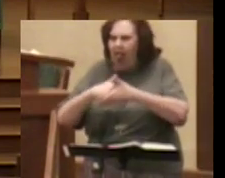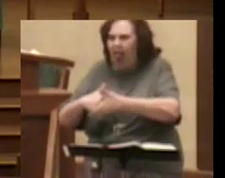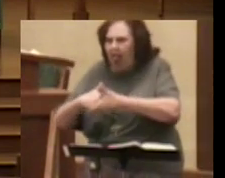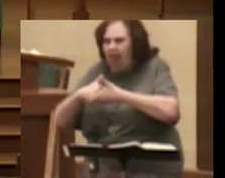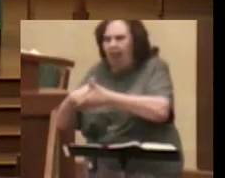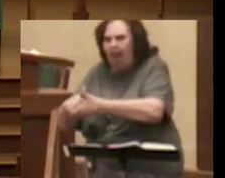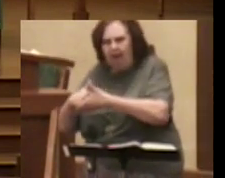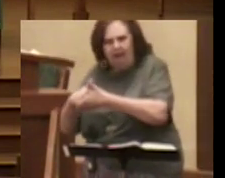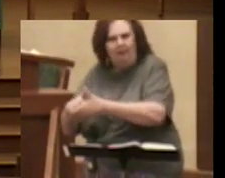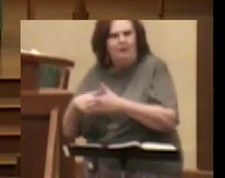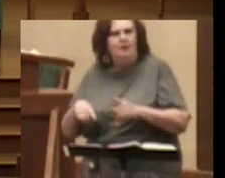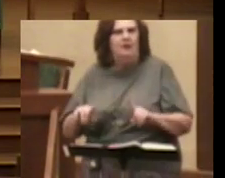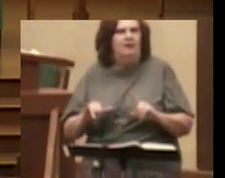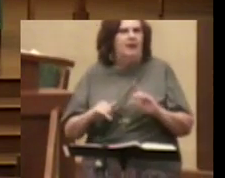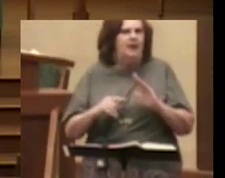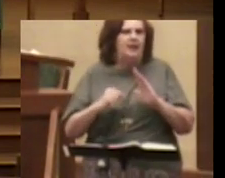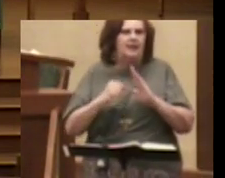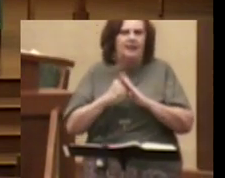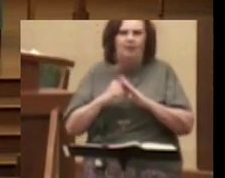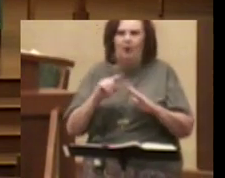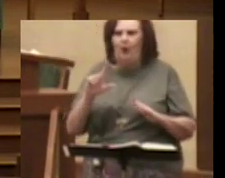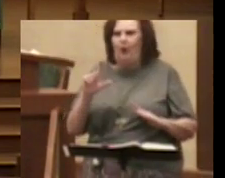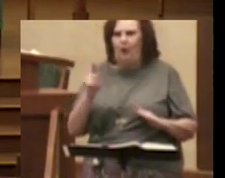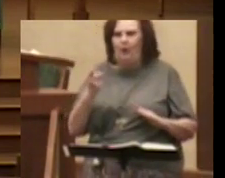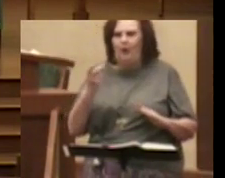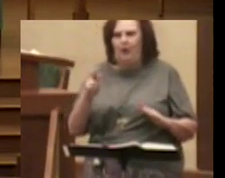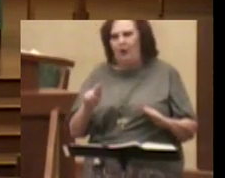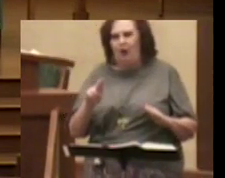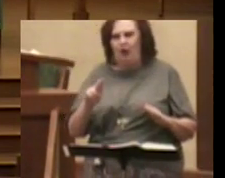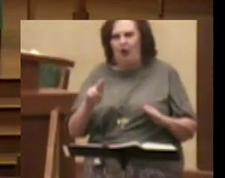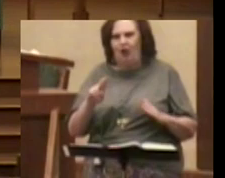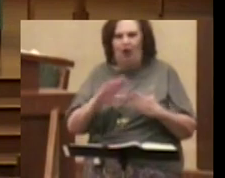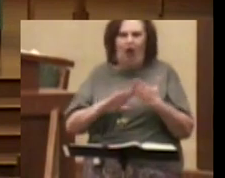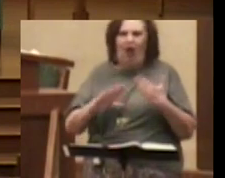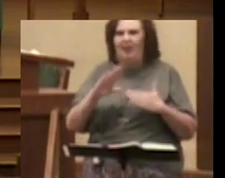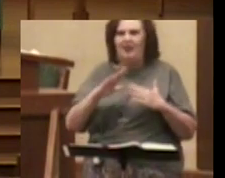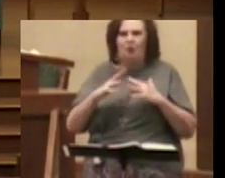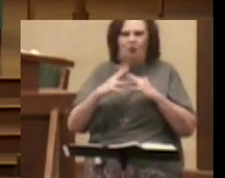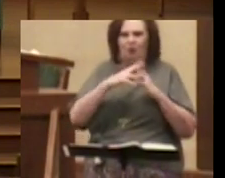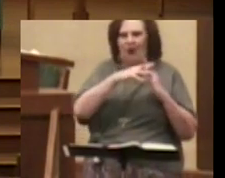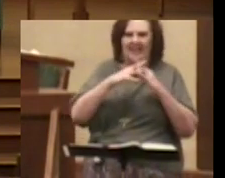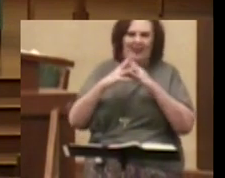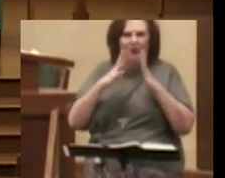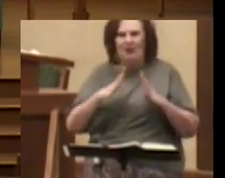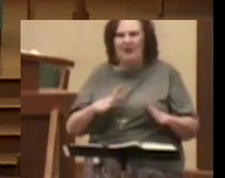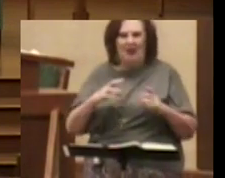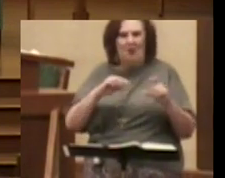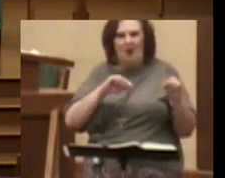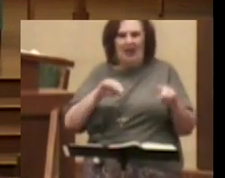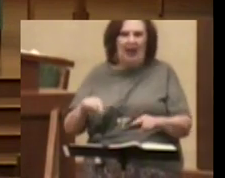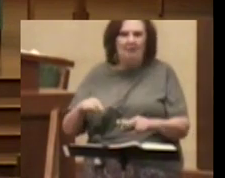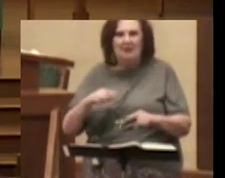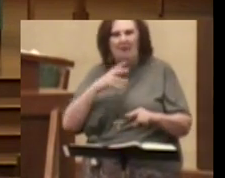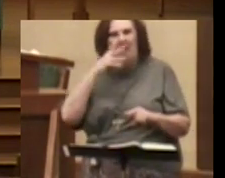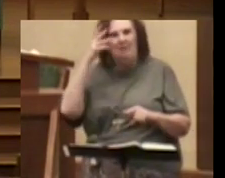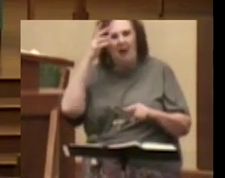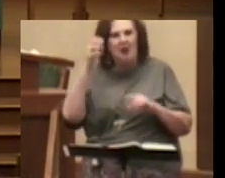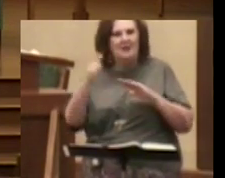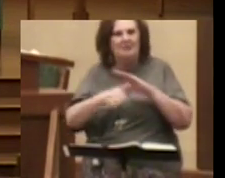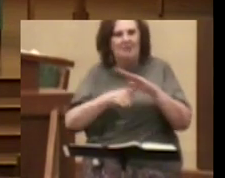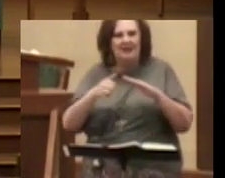of need. It would be the Luther College wrestlers in Decorah, Iowa, who would come into my parents' basement and haul out